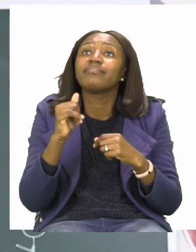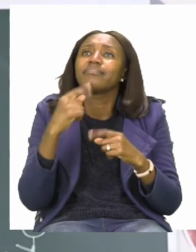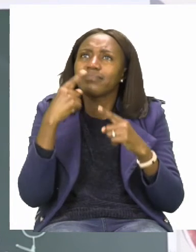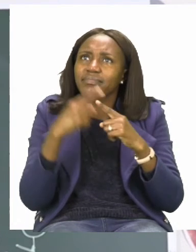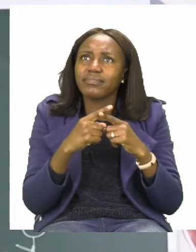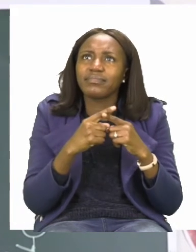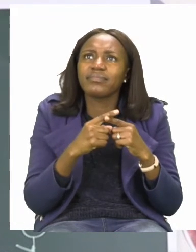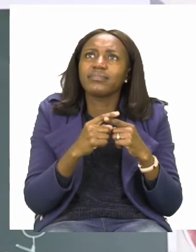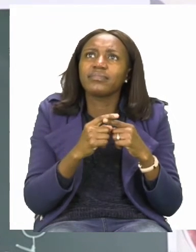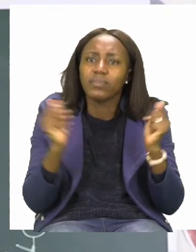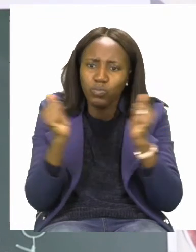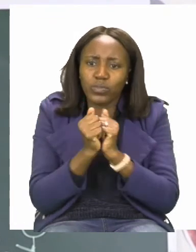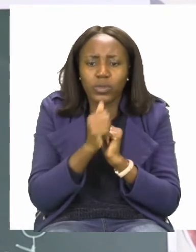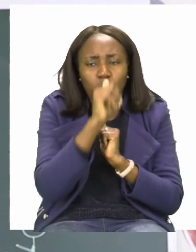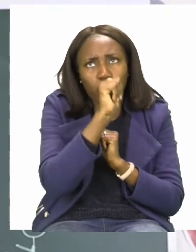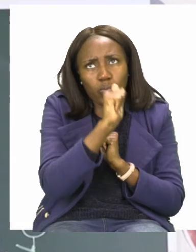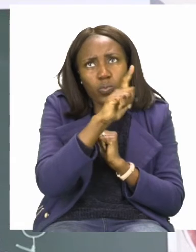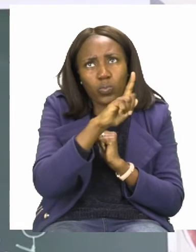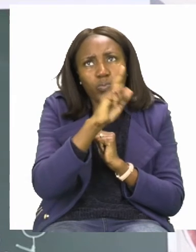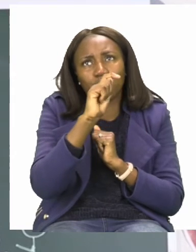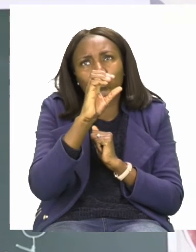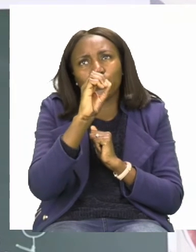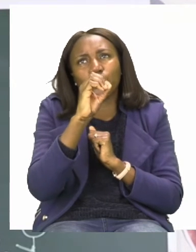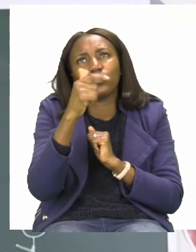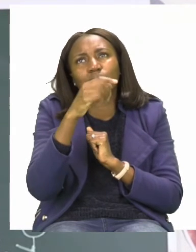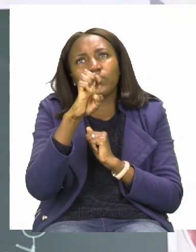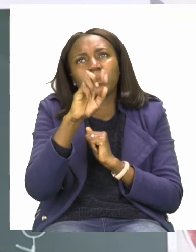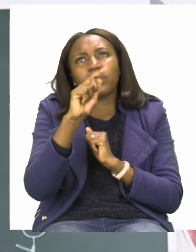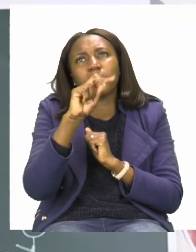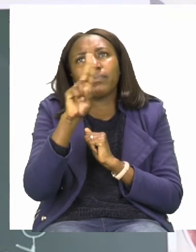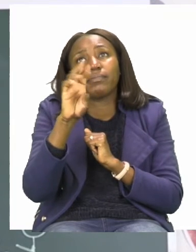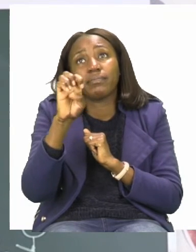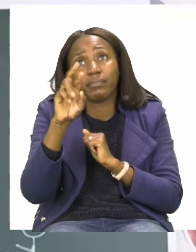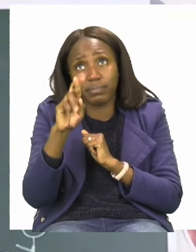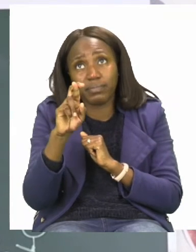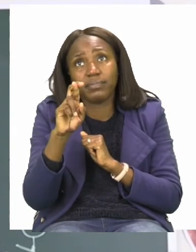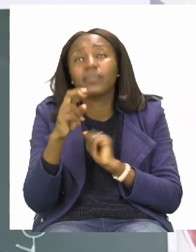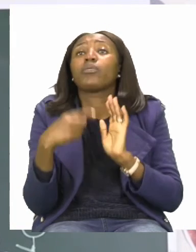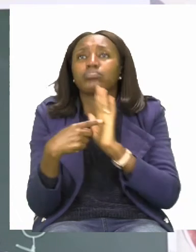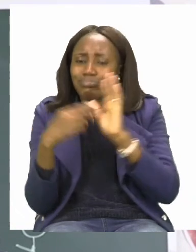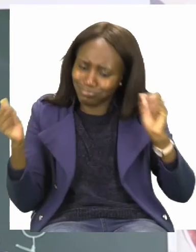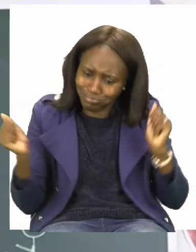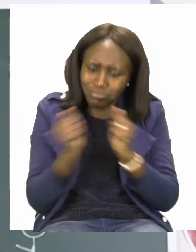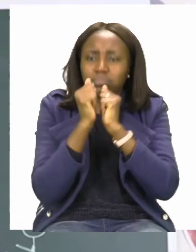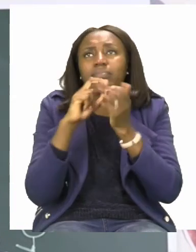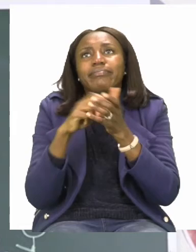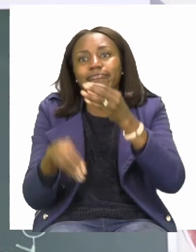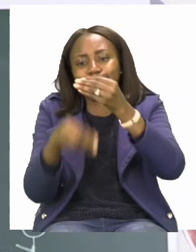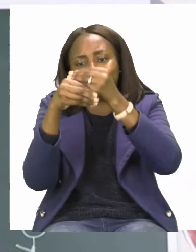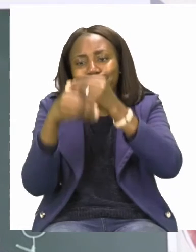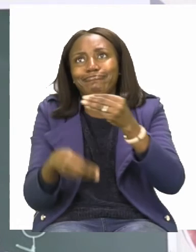what to do is the word all together, because that means we need